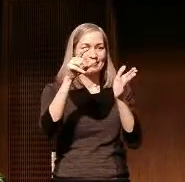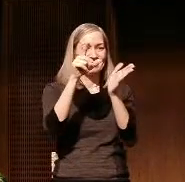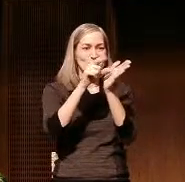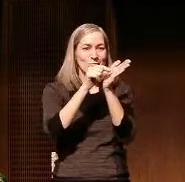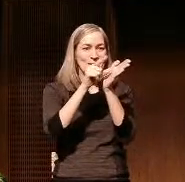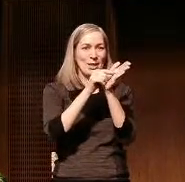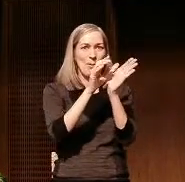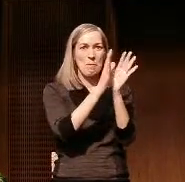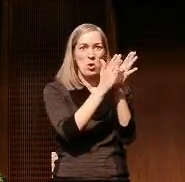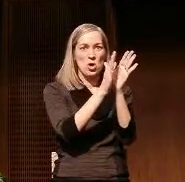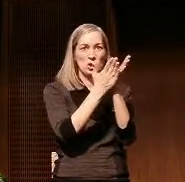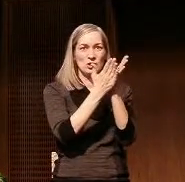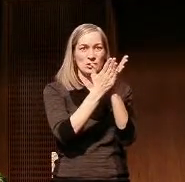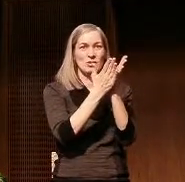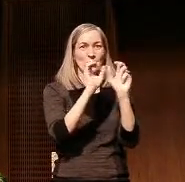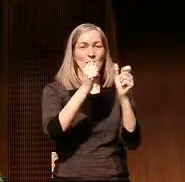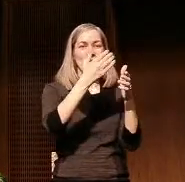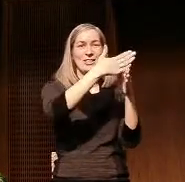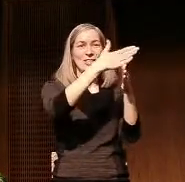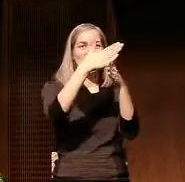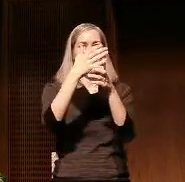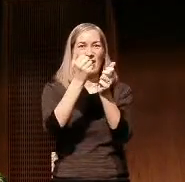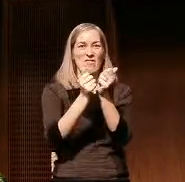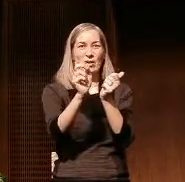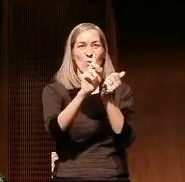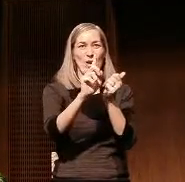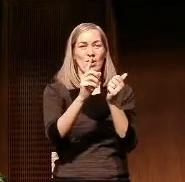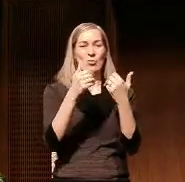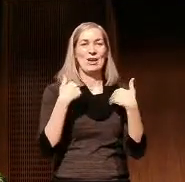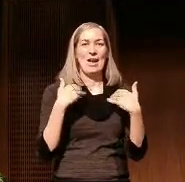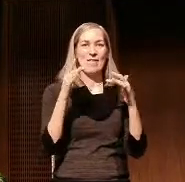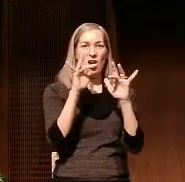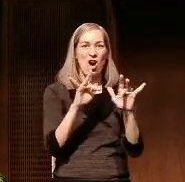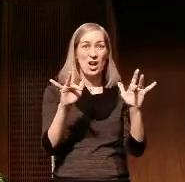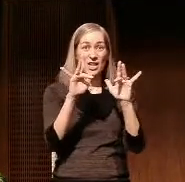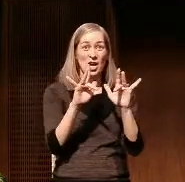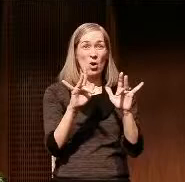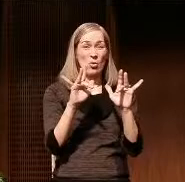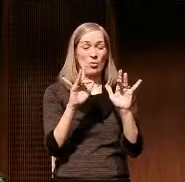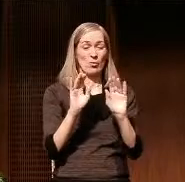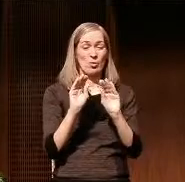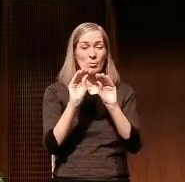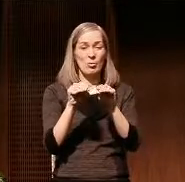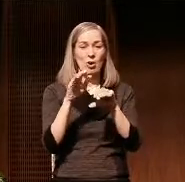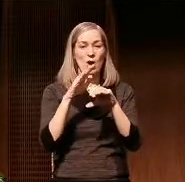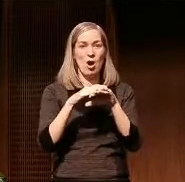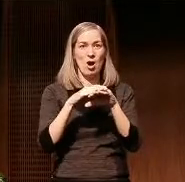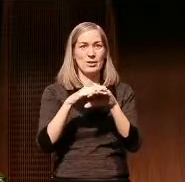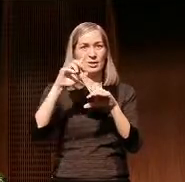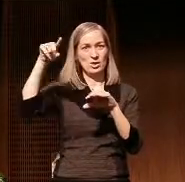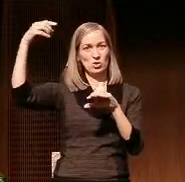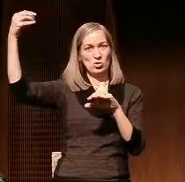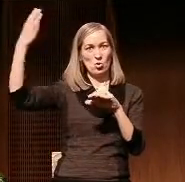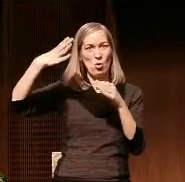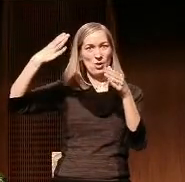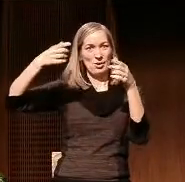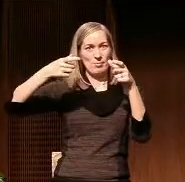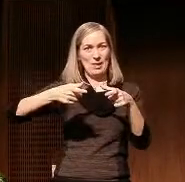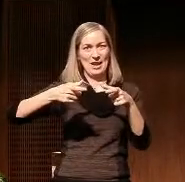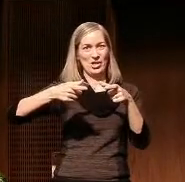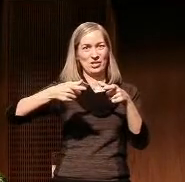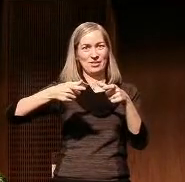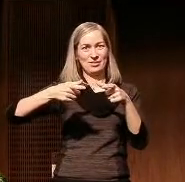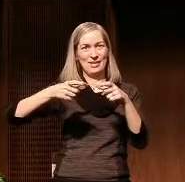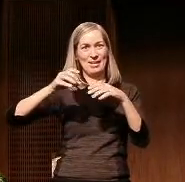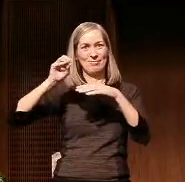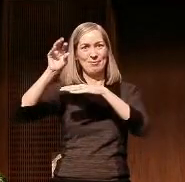everywhere, and audio has even been placed on solar-powered audio devices and shipped around the